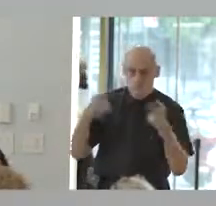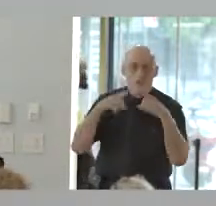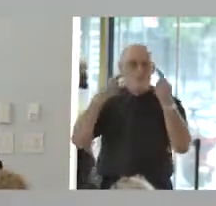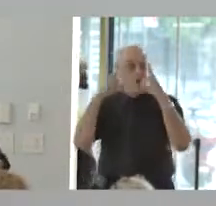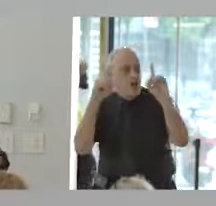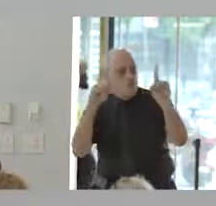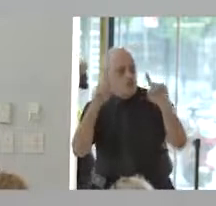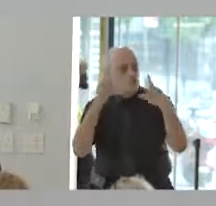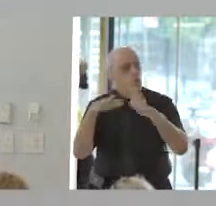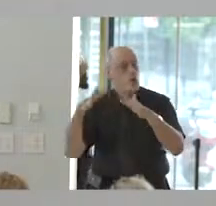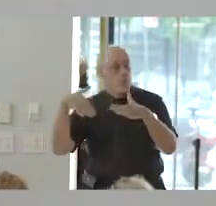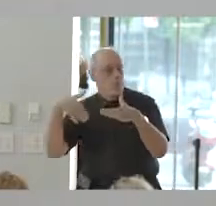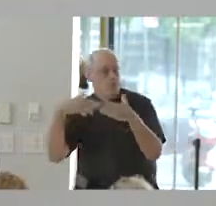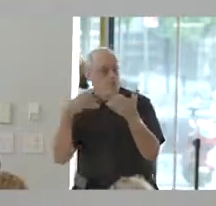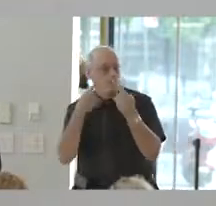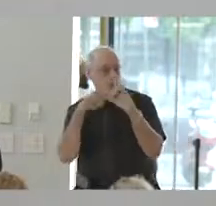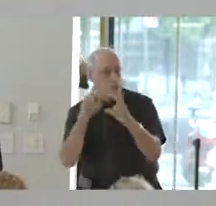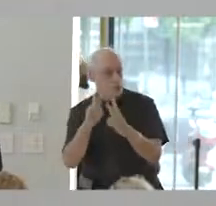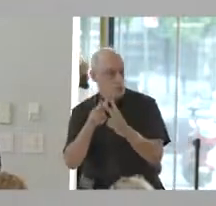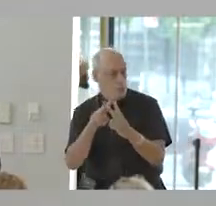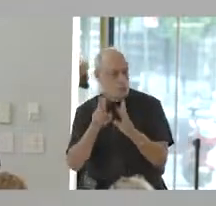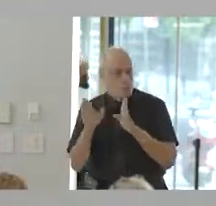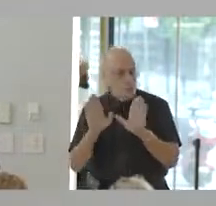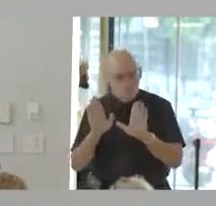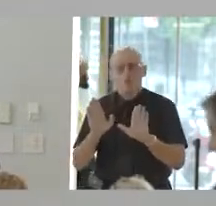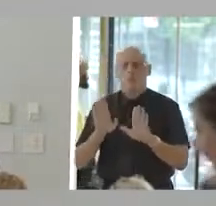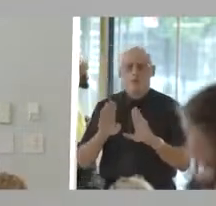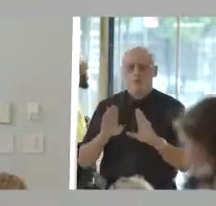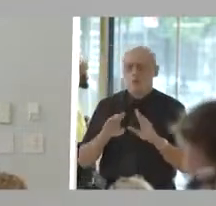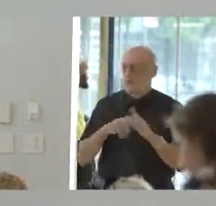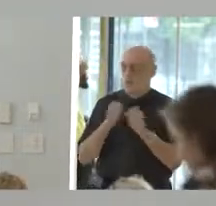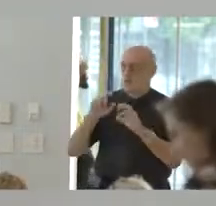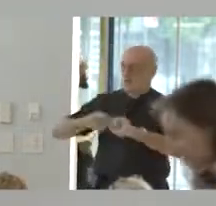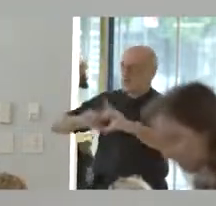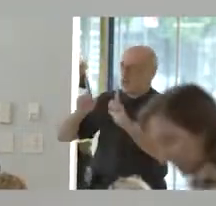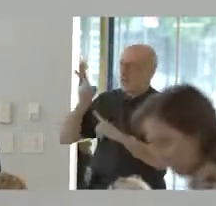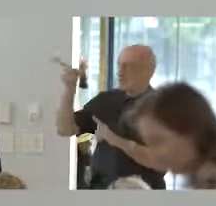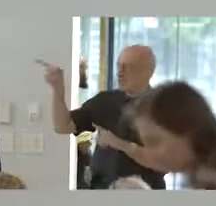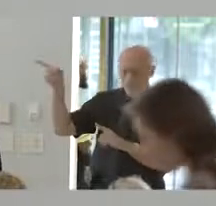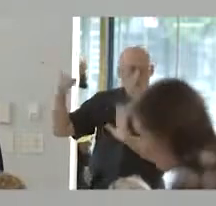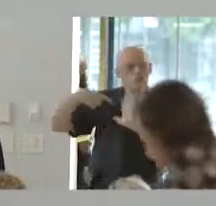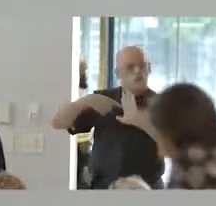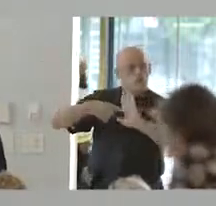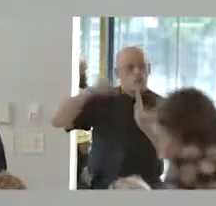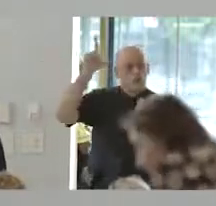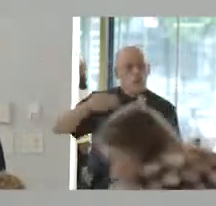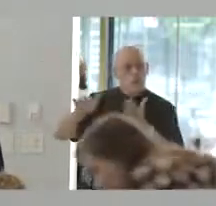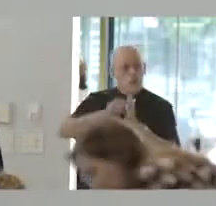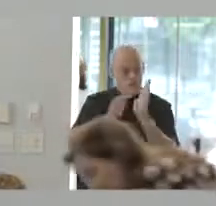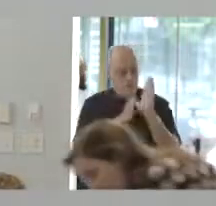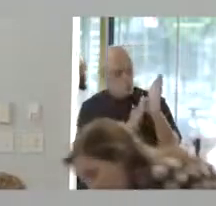accomplished, and what we still have yet to go. If we could start with the slide here. This shows the Lower